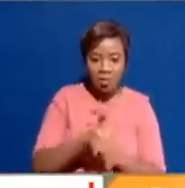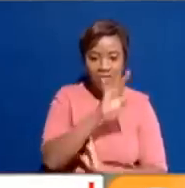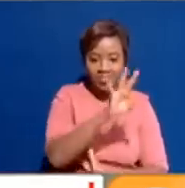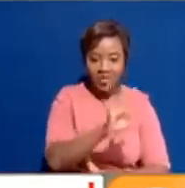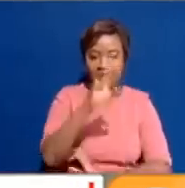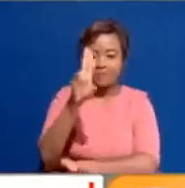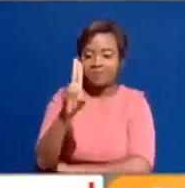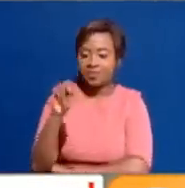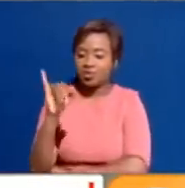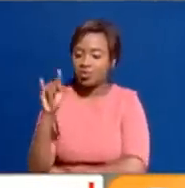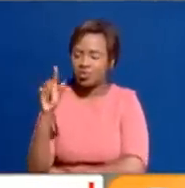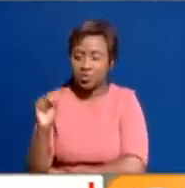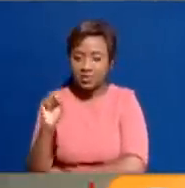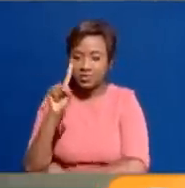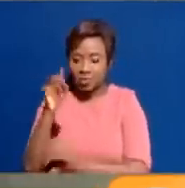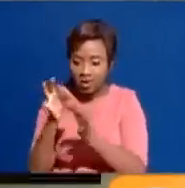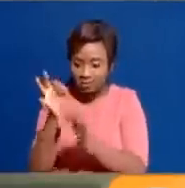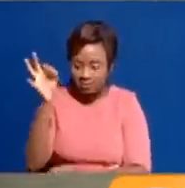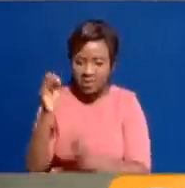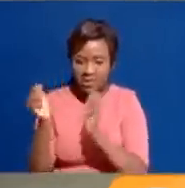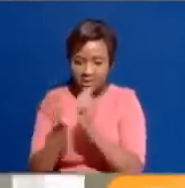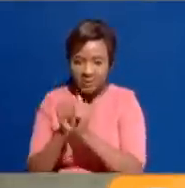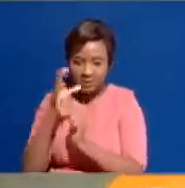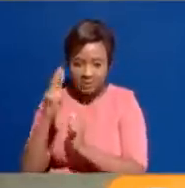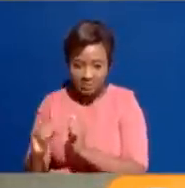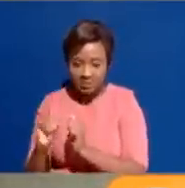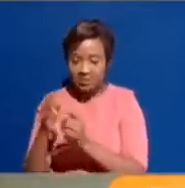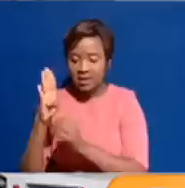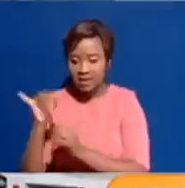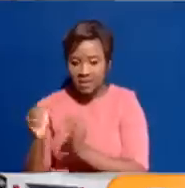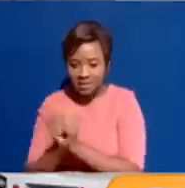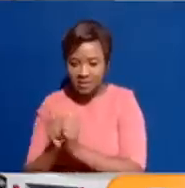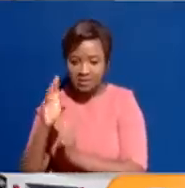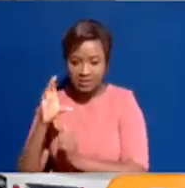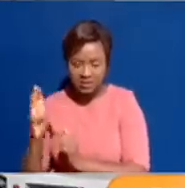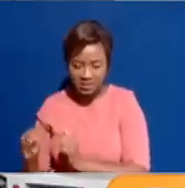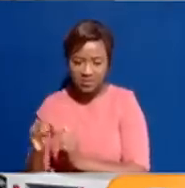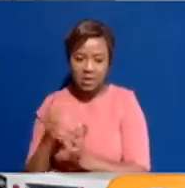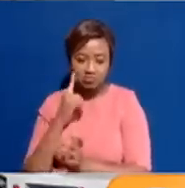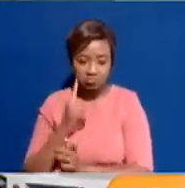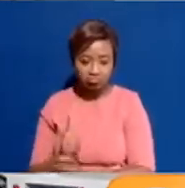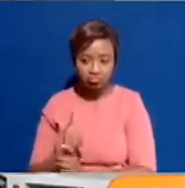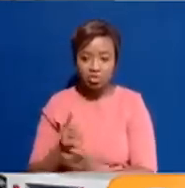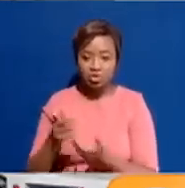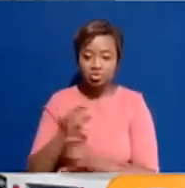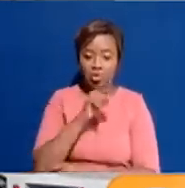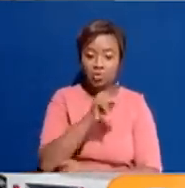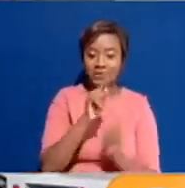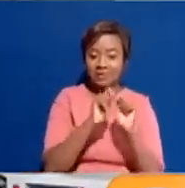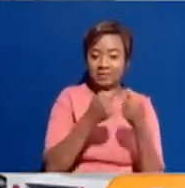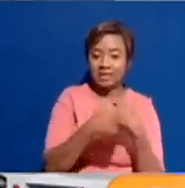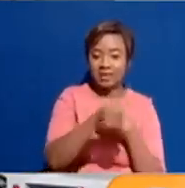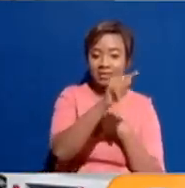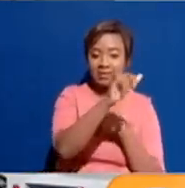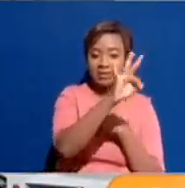one cube measures 10 centimeter by 10 centimeter by 10. So for Taifa 1,